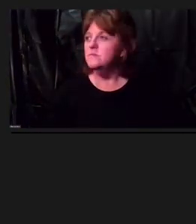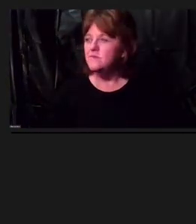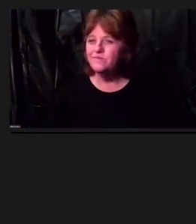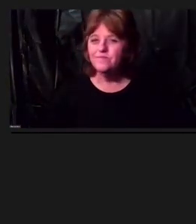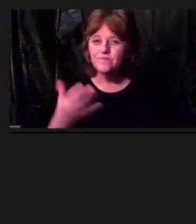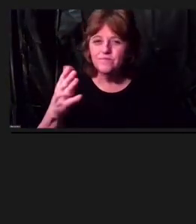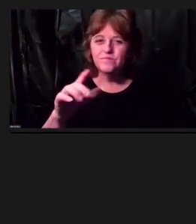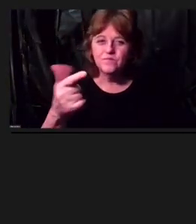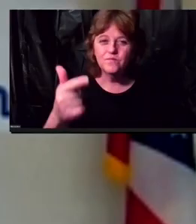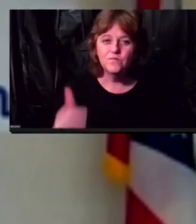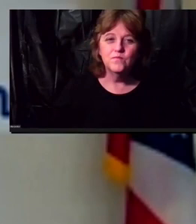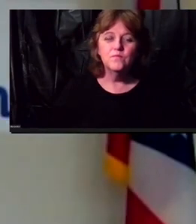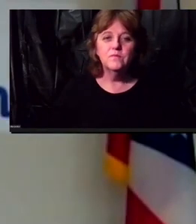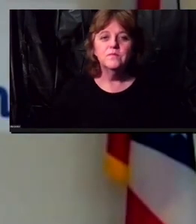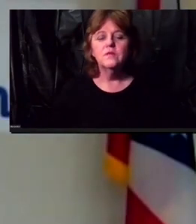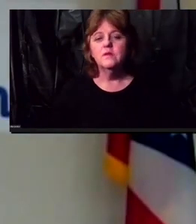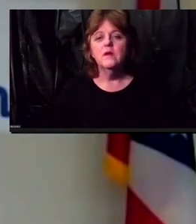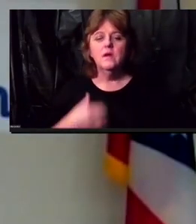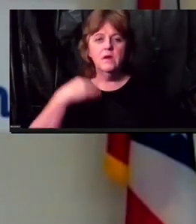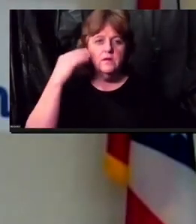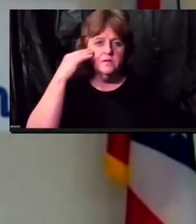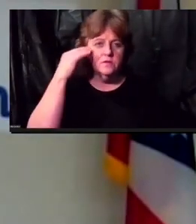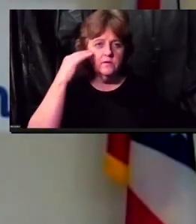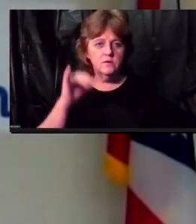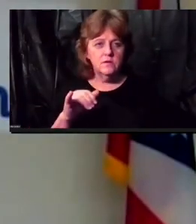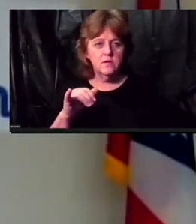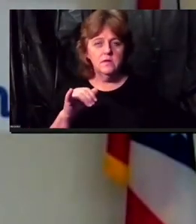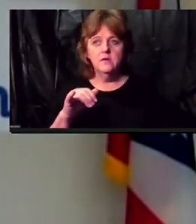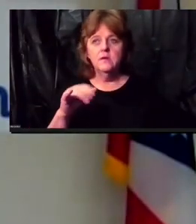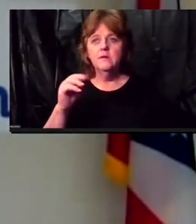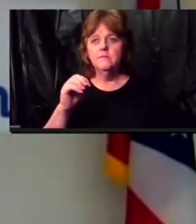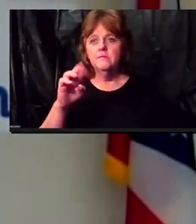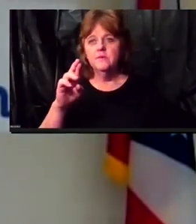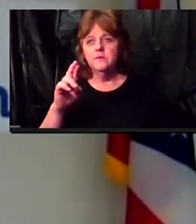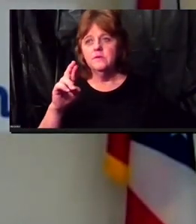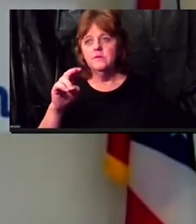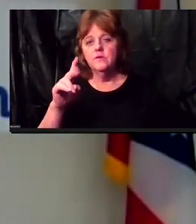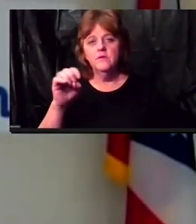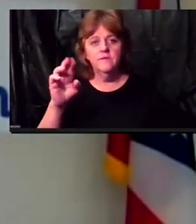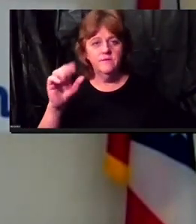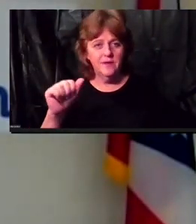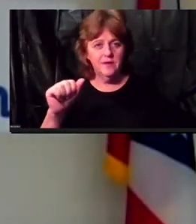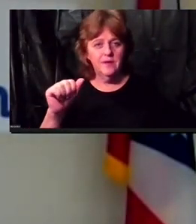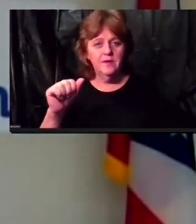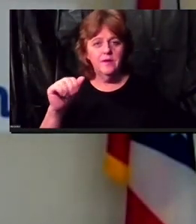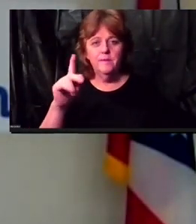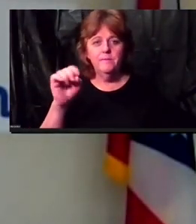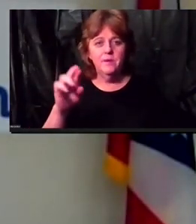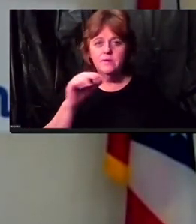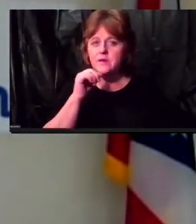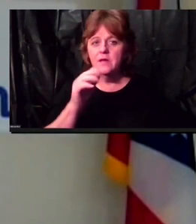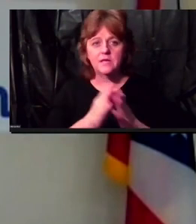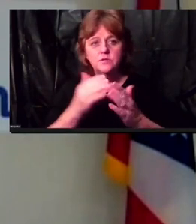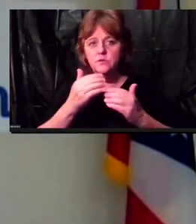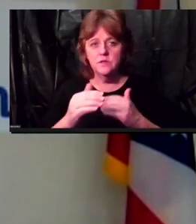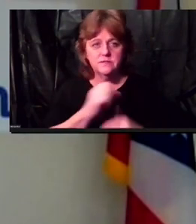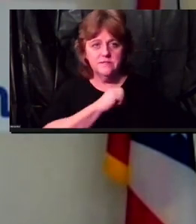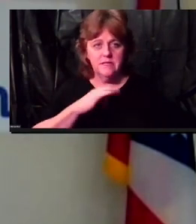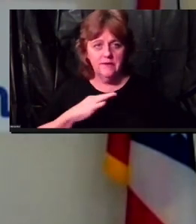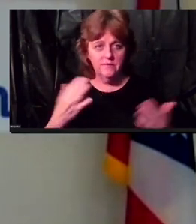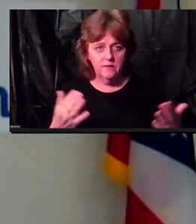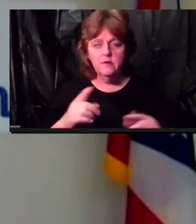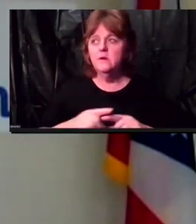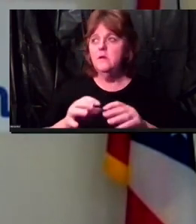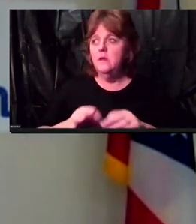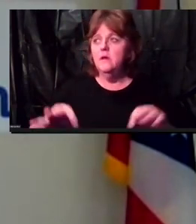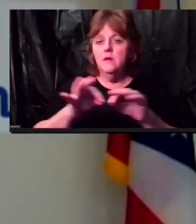There you go. Back to you. And I know that the Minerva Baker didn't ask about the rest of the us in our protocol, but I think it's important that we share,